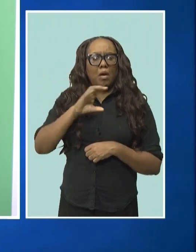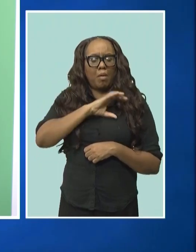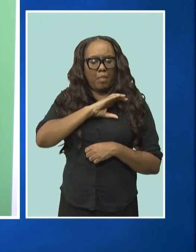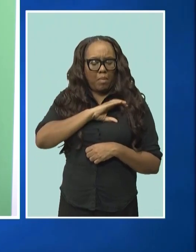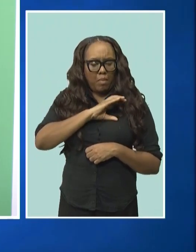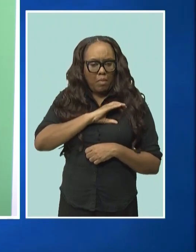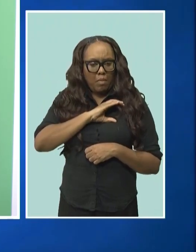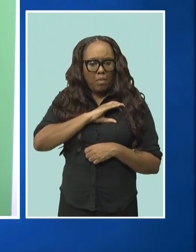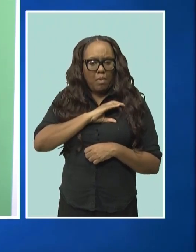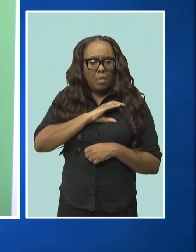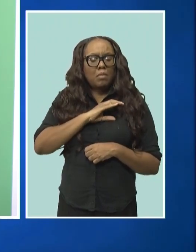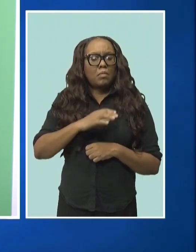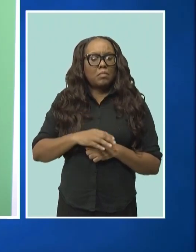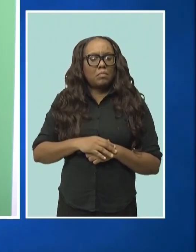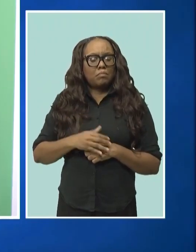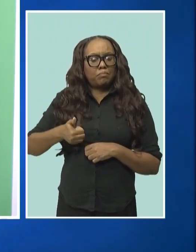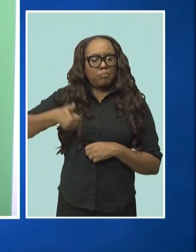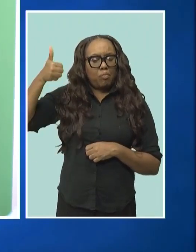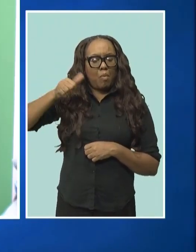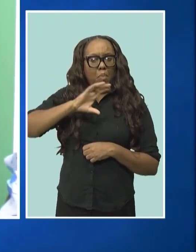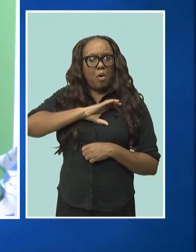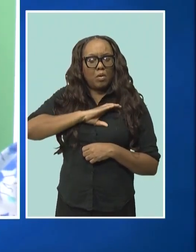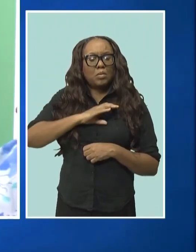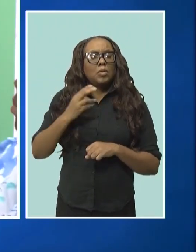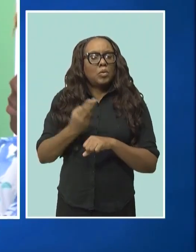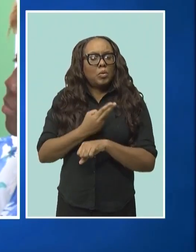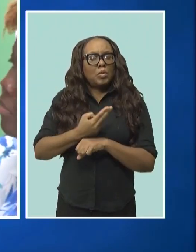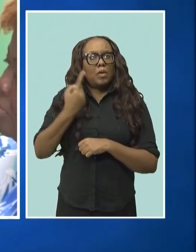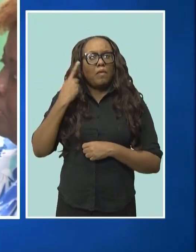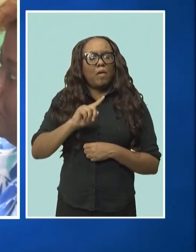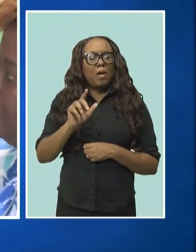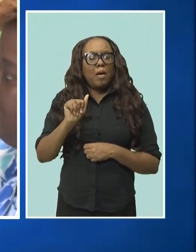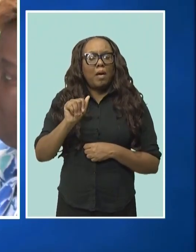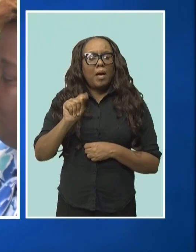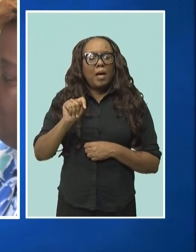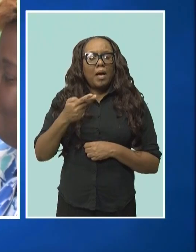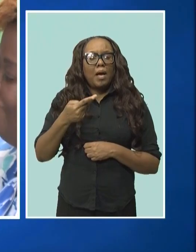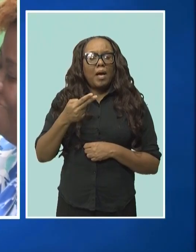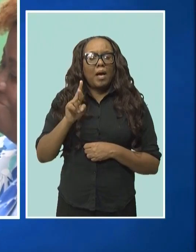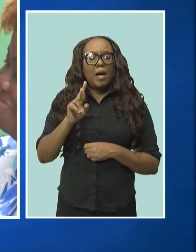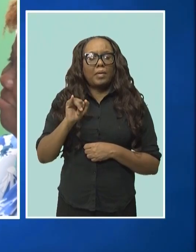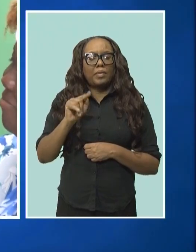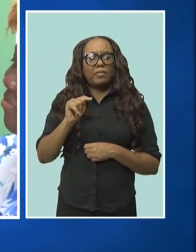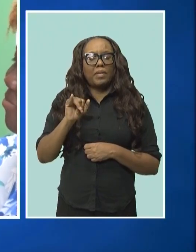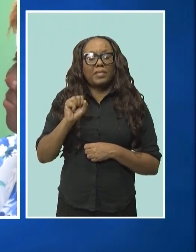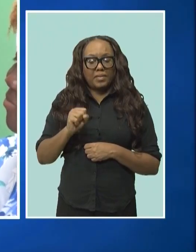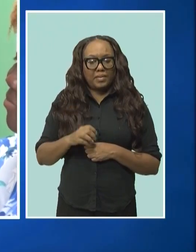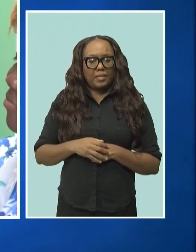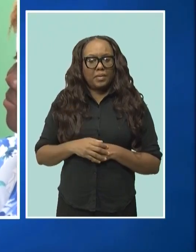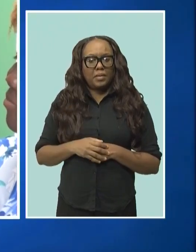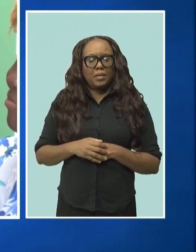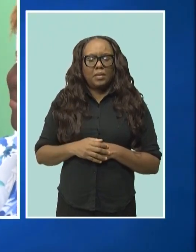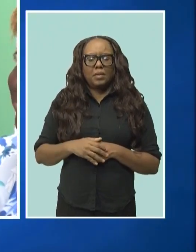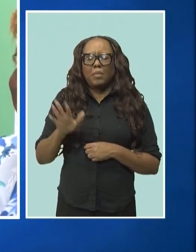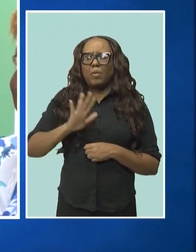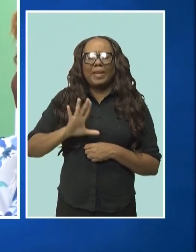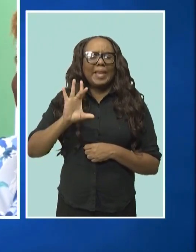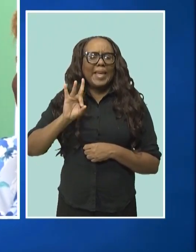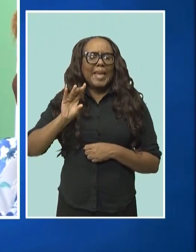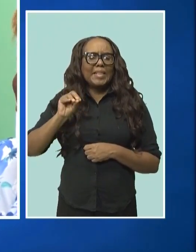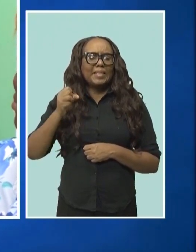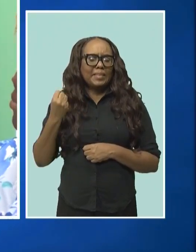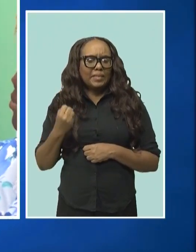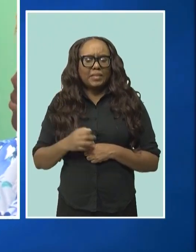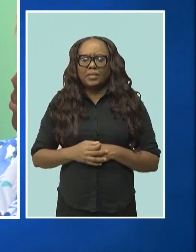her arthritis, and with it she is as good as anything, and she can bear she doesn't feel any pain, I should